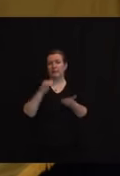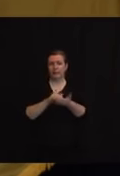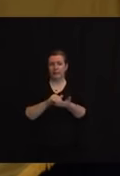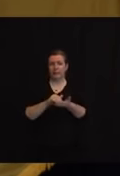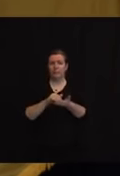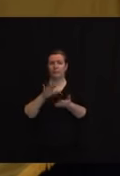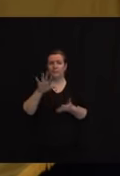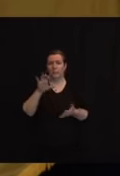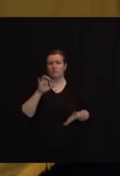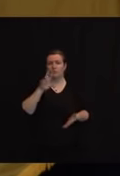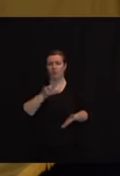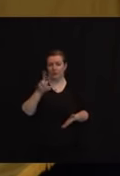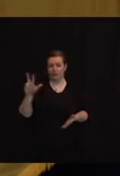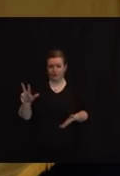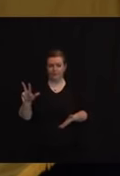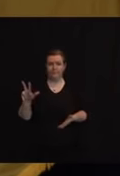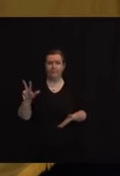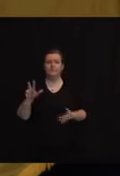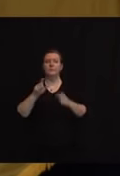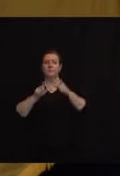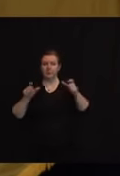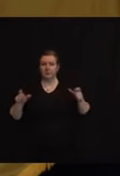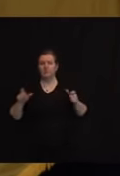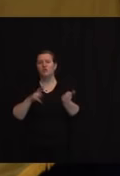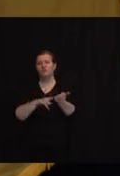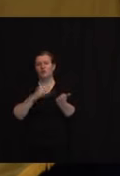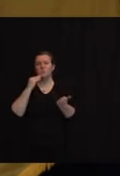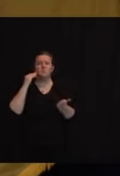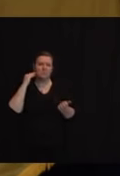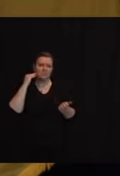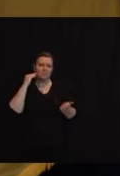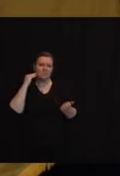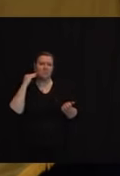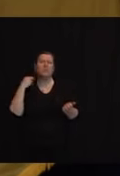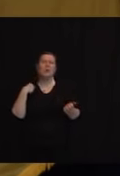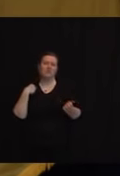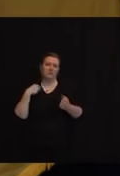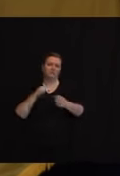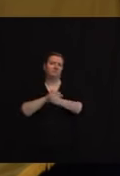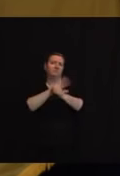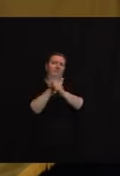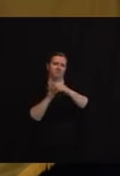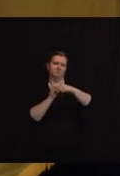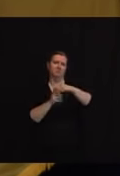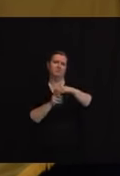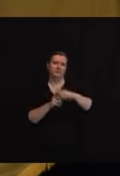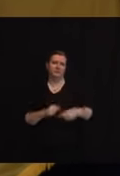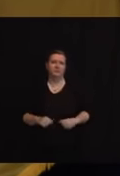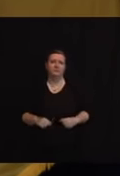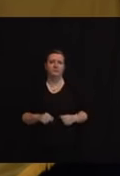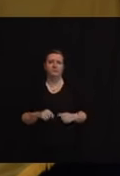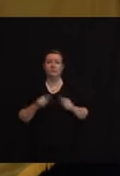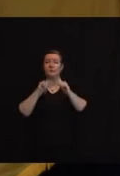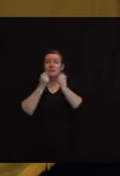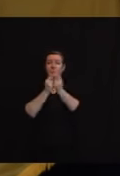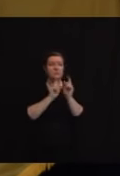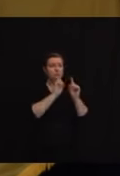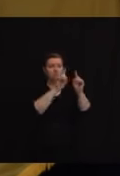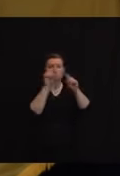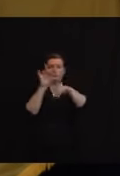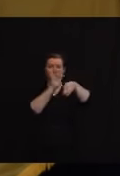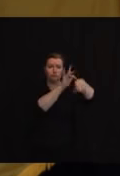18,533 COVID-19 cases in these facilities. The survey team has been out